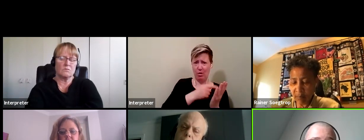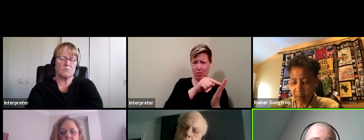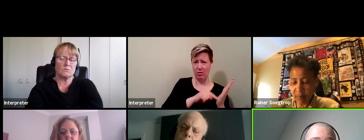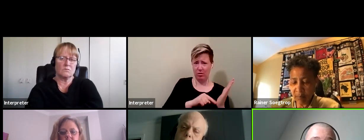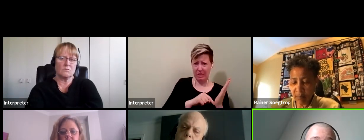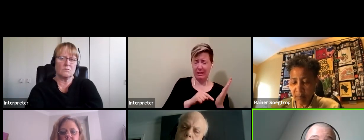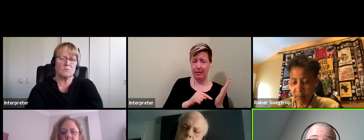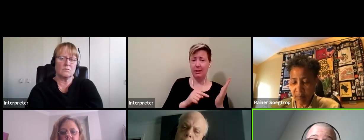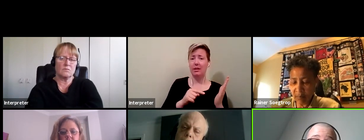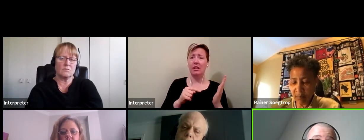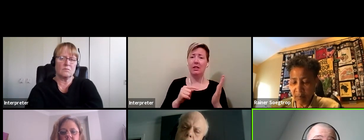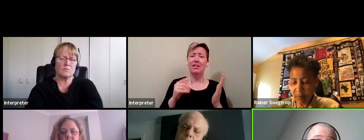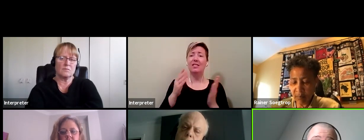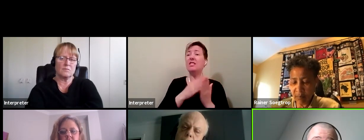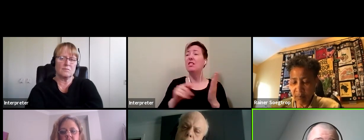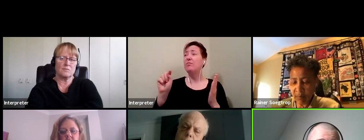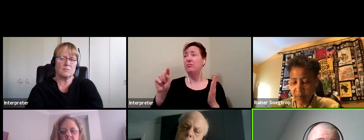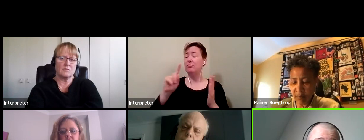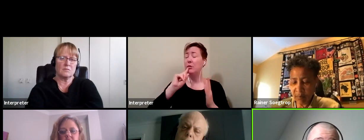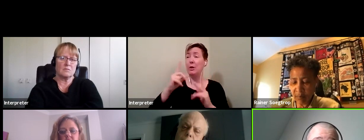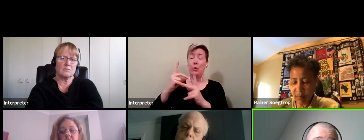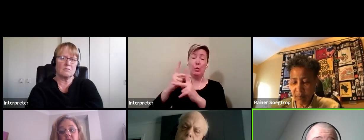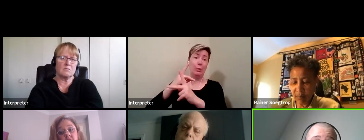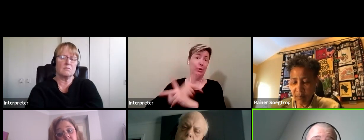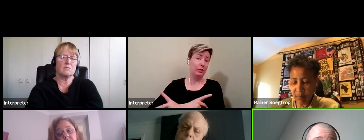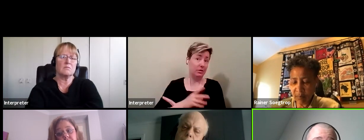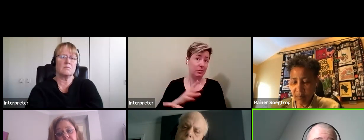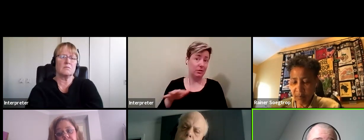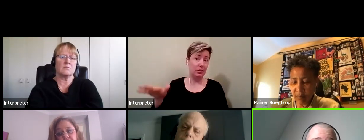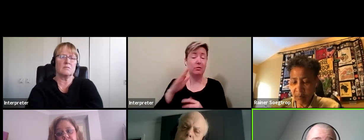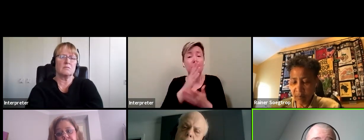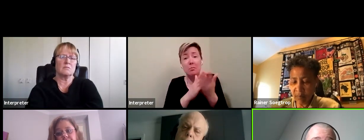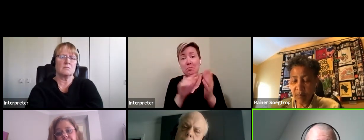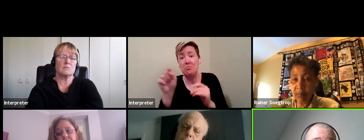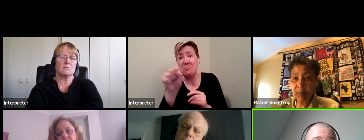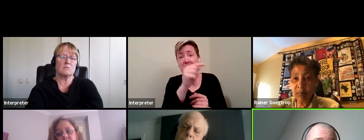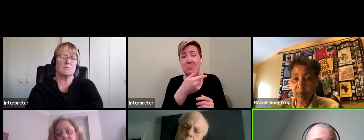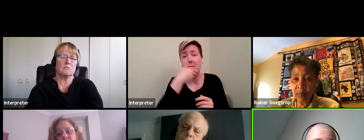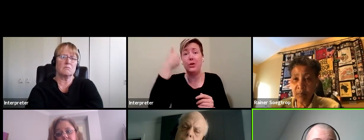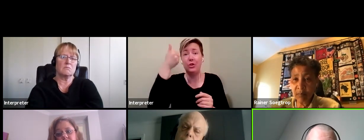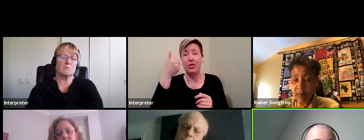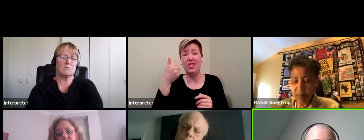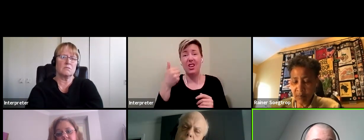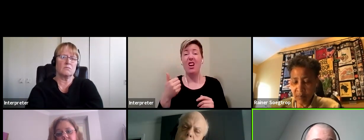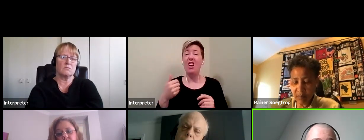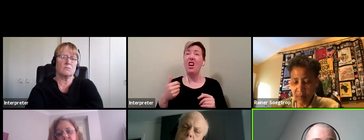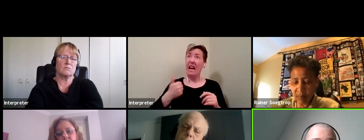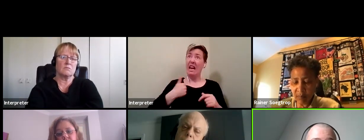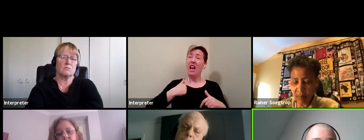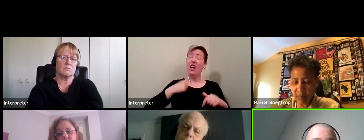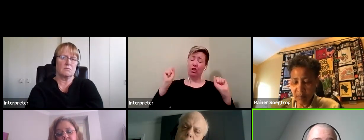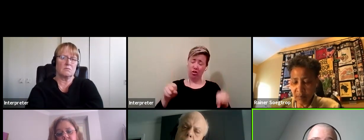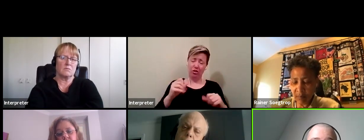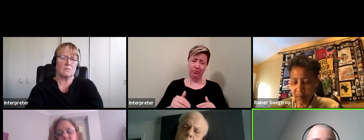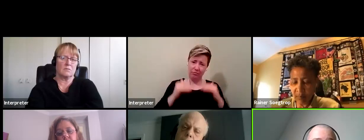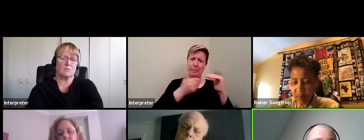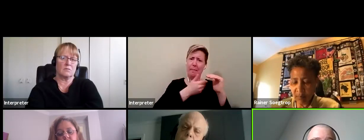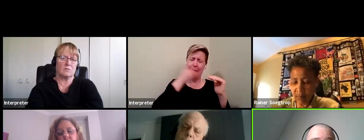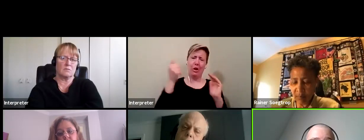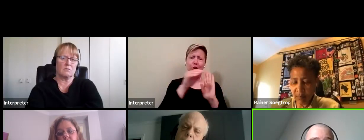to. Some of them are expressly worse, and some are better. And we can do better. We must do better.